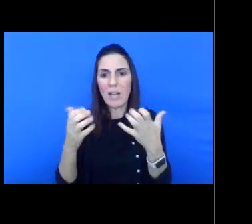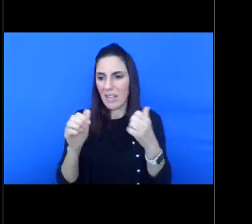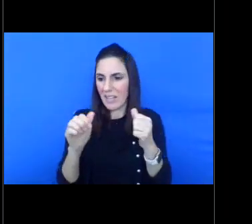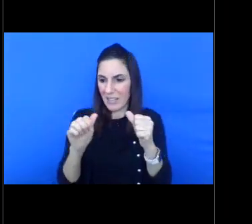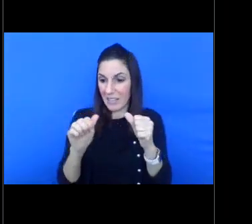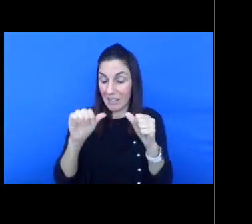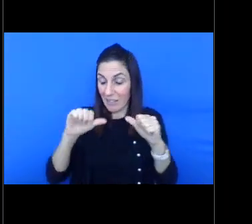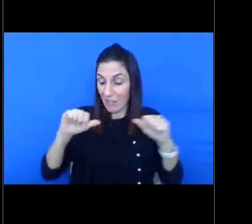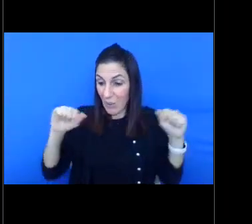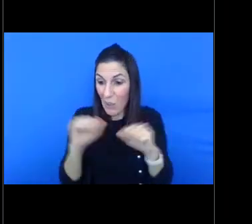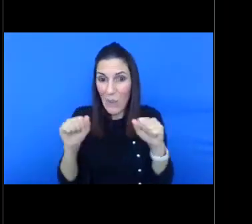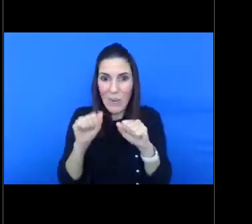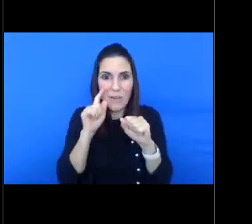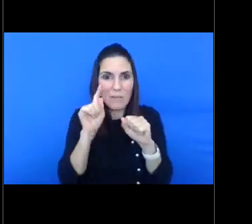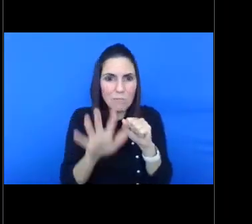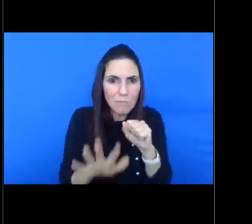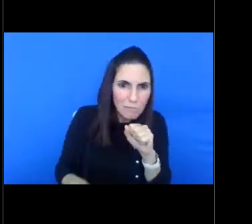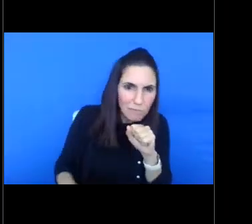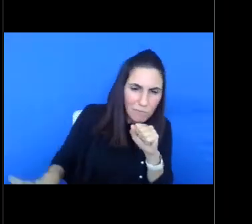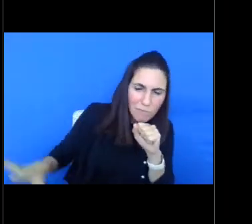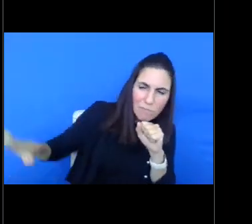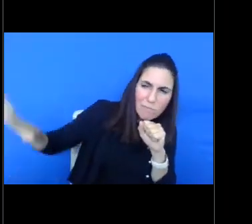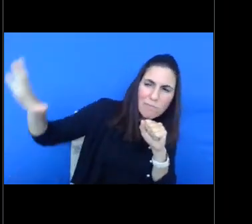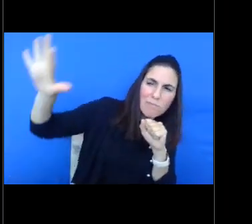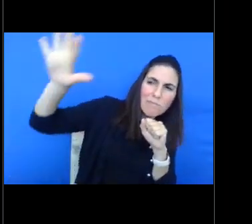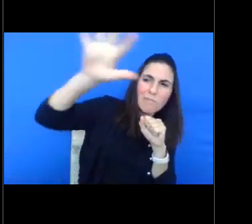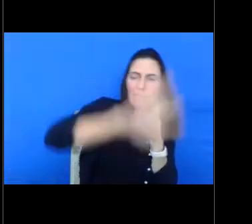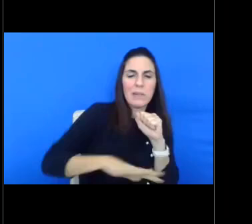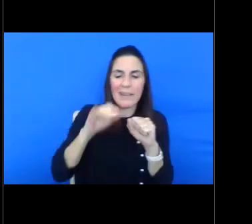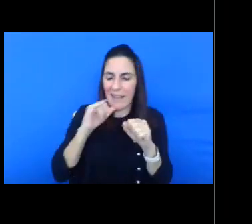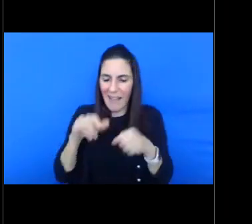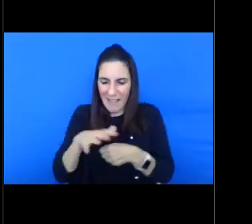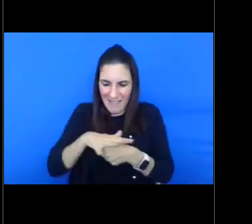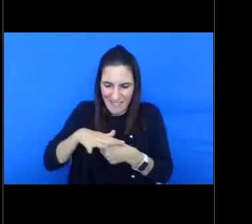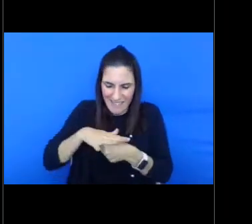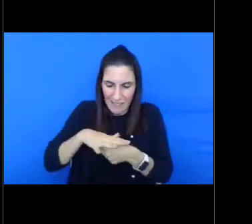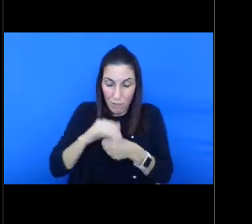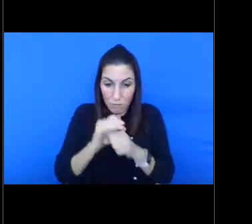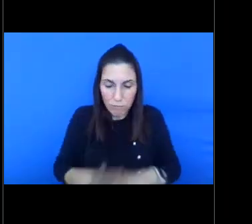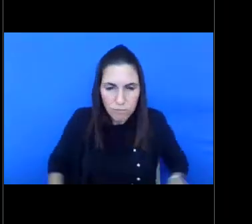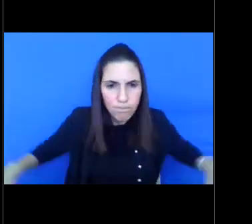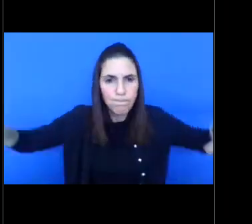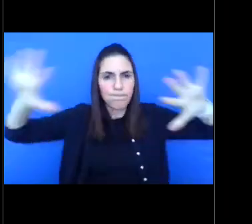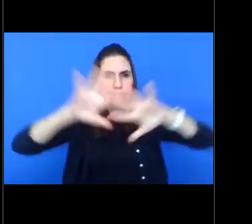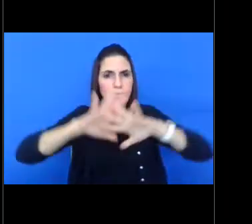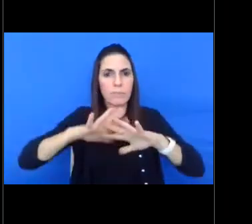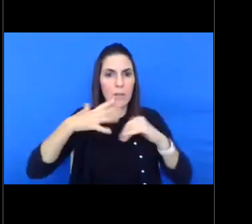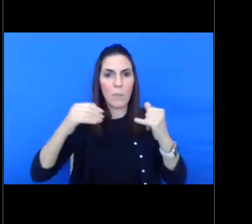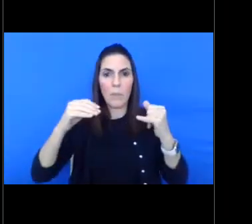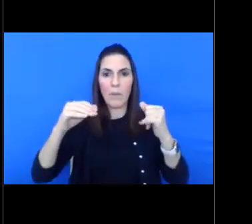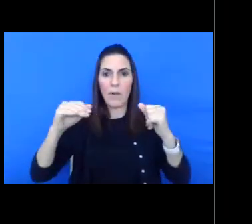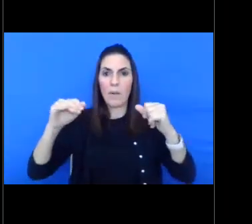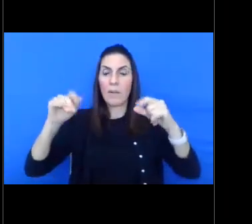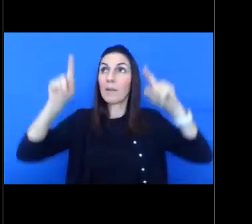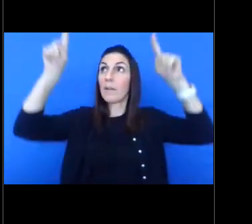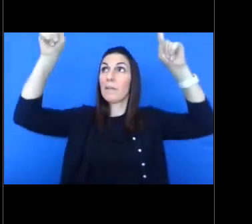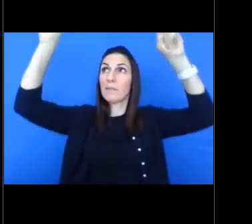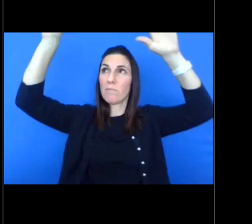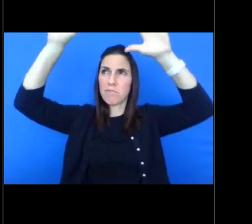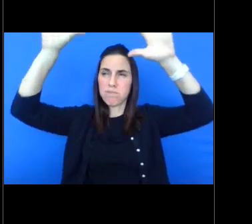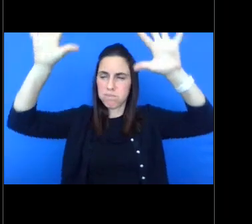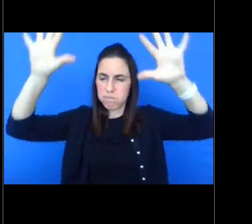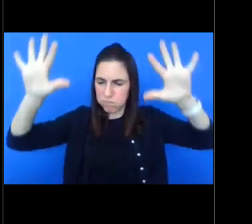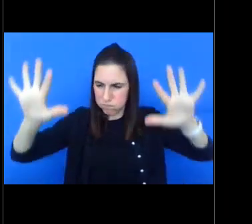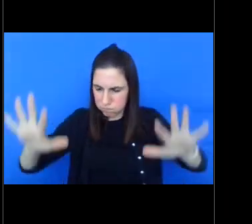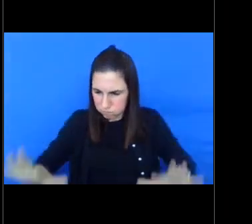at the surface, but way up above your head, okay? You want that icy cold column all the way down. Remember, the atmosphere is 3-dimensional. You have to